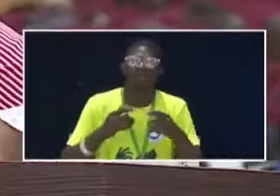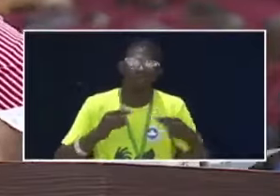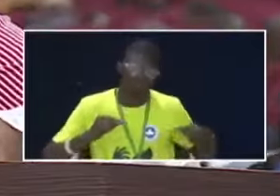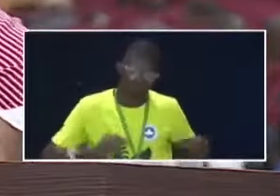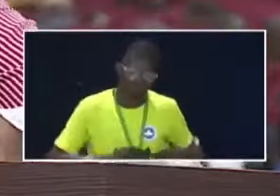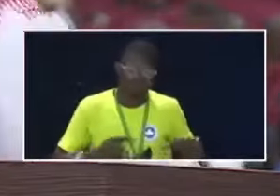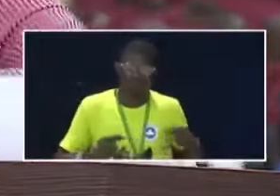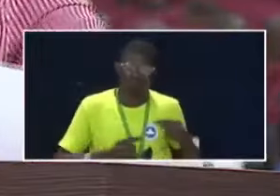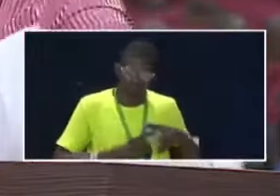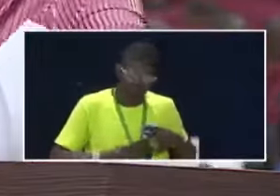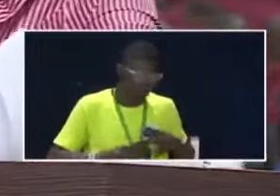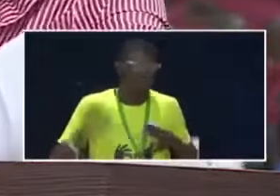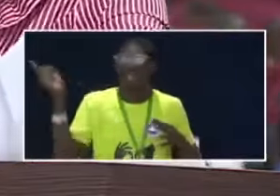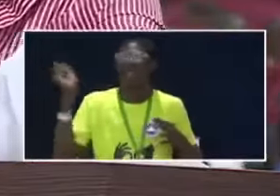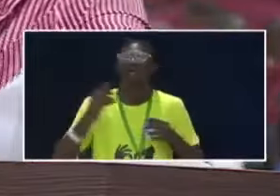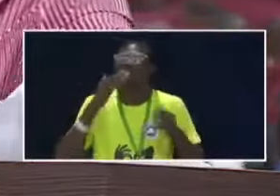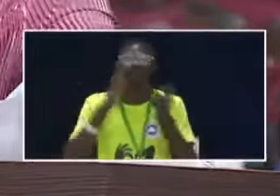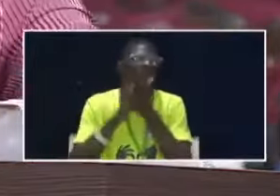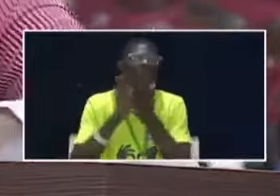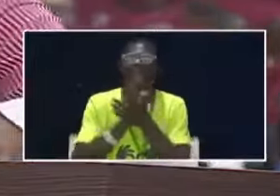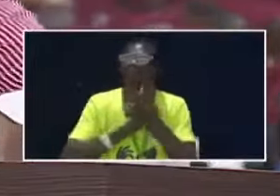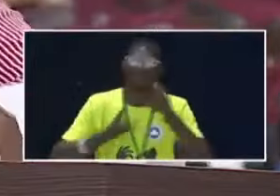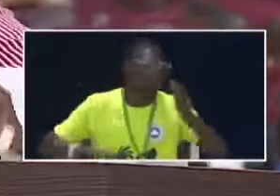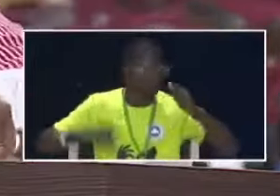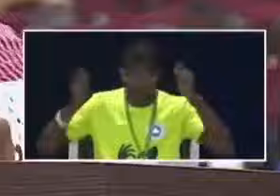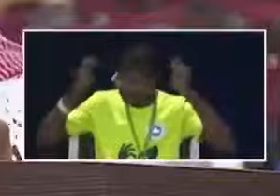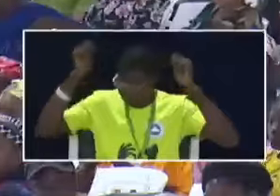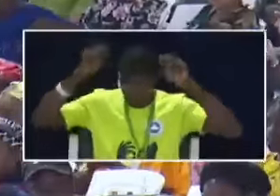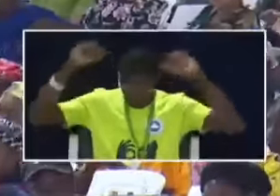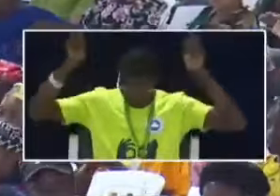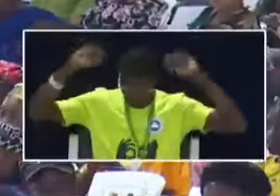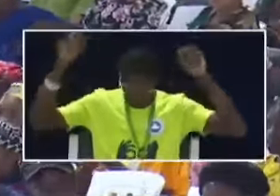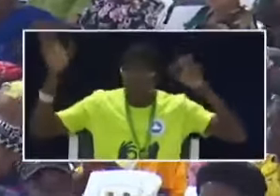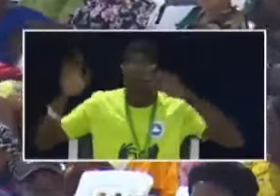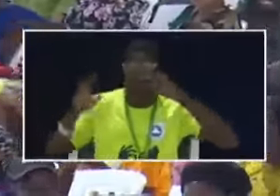discomfort had disappeared. Praise the name of the Lord.